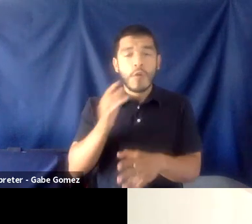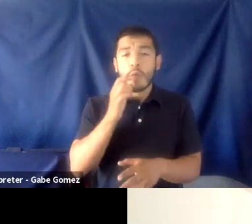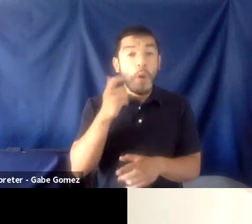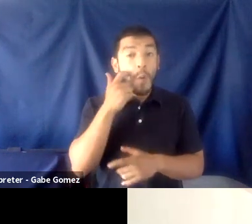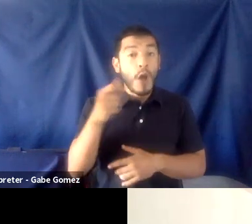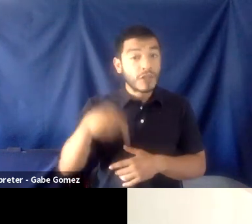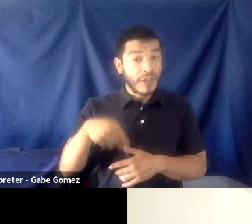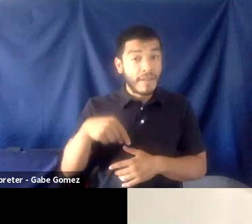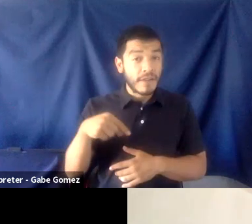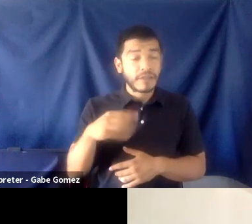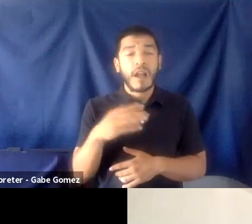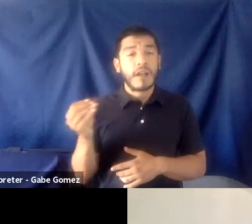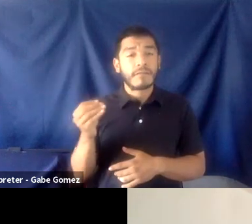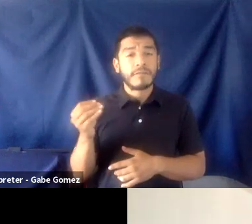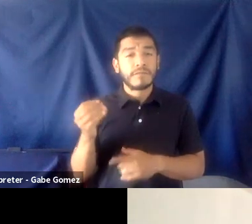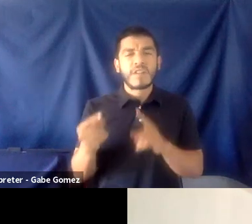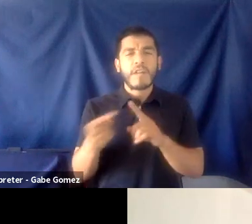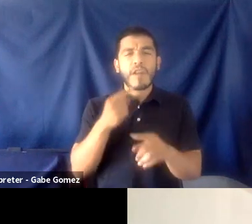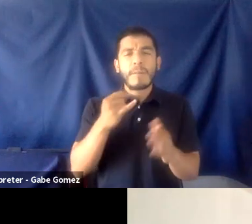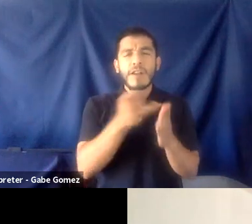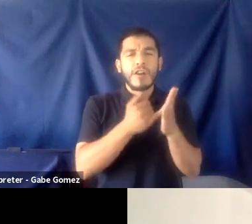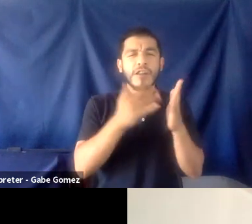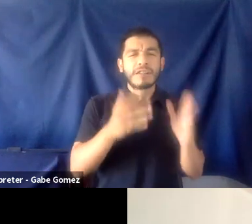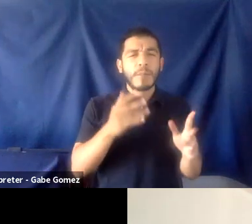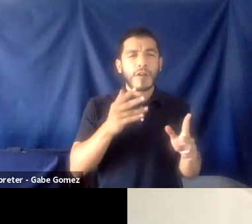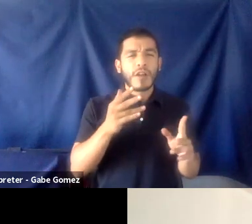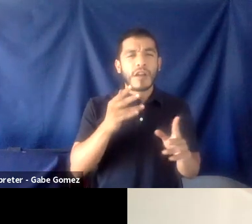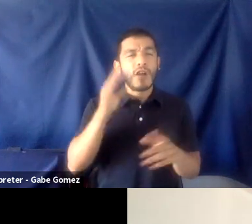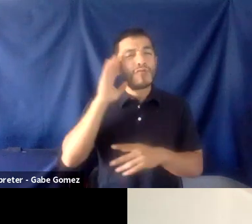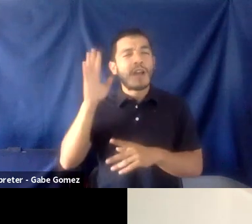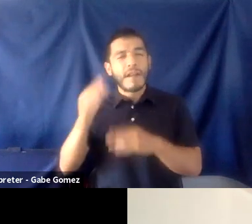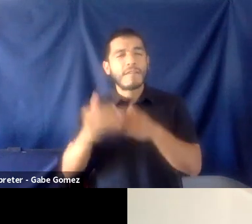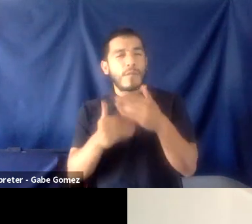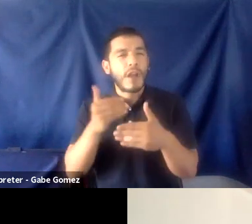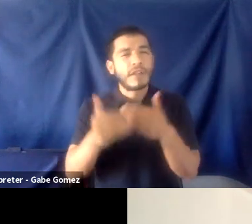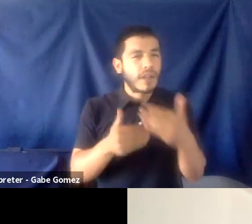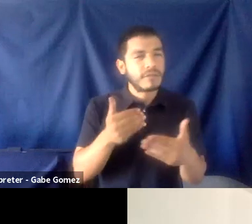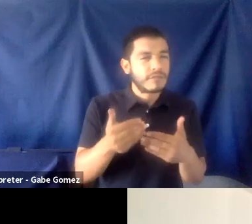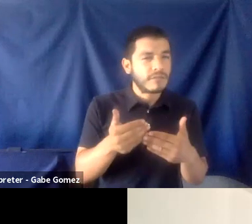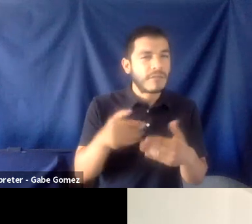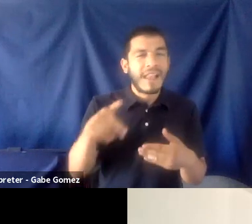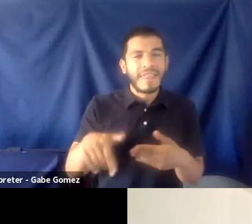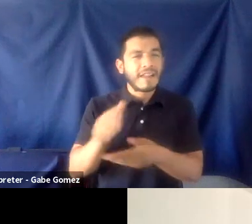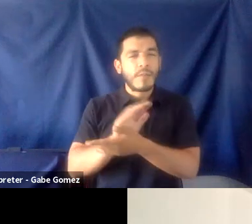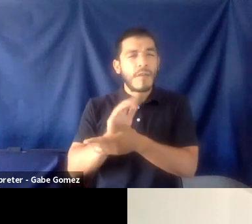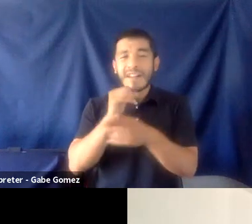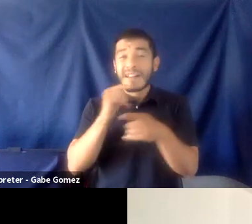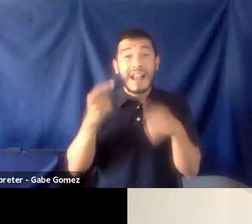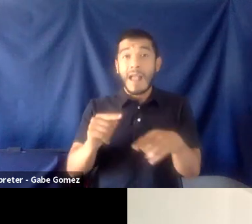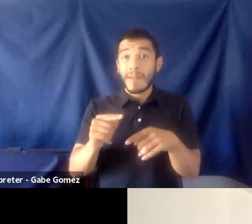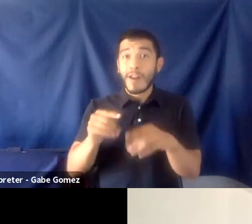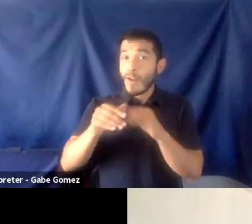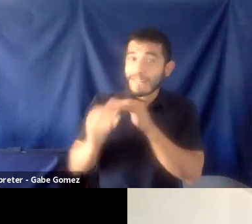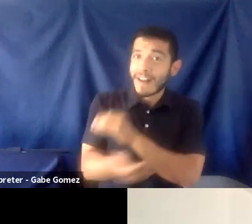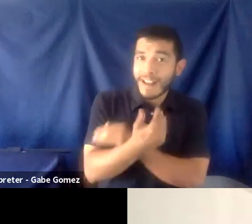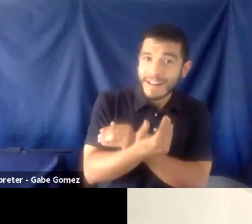this, and from an artistic creative process, this film didn't happen overnight.